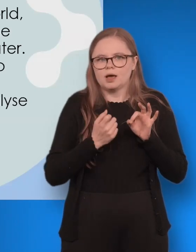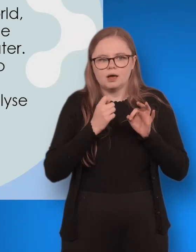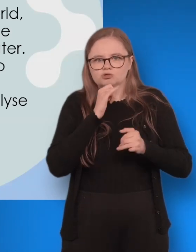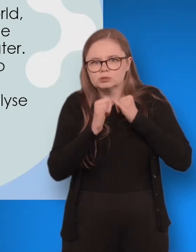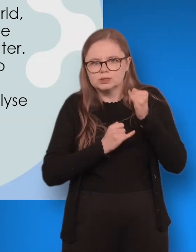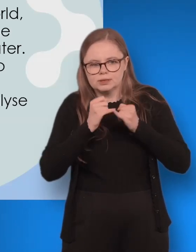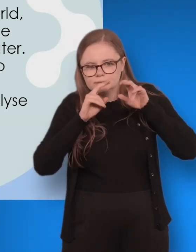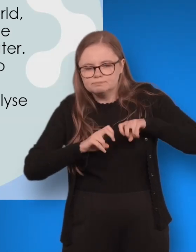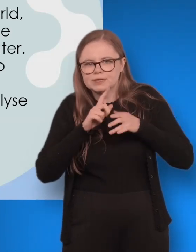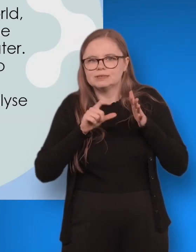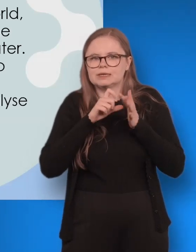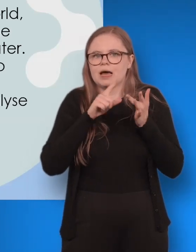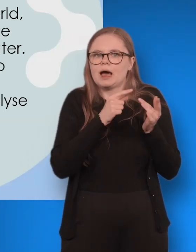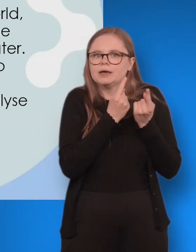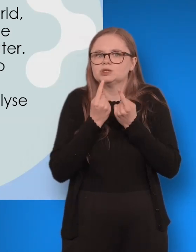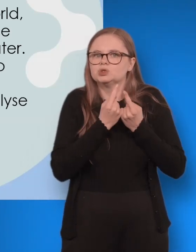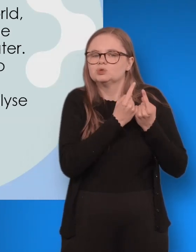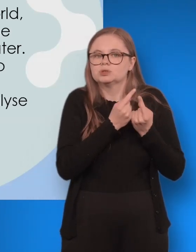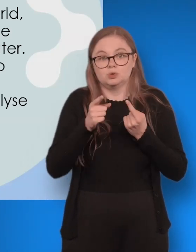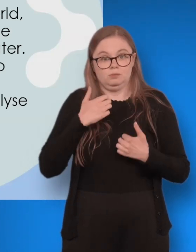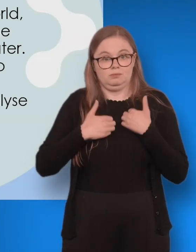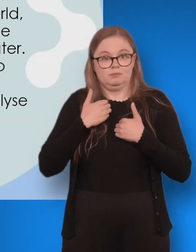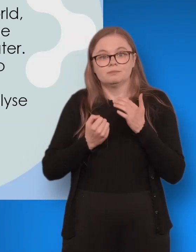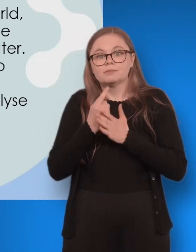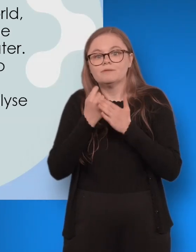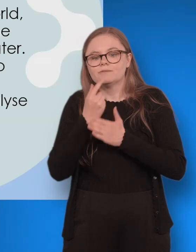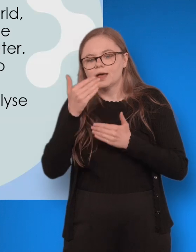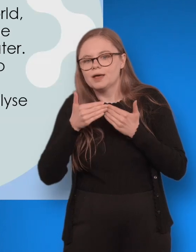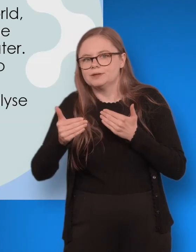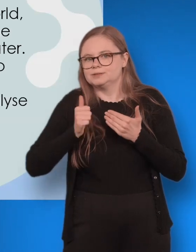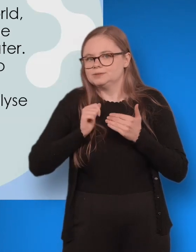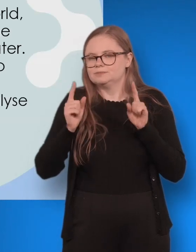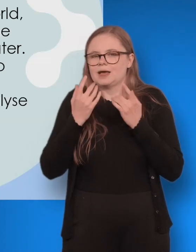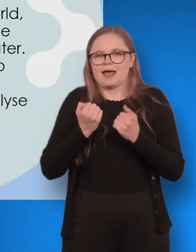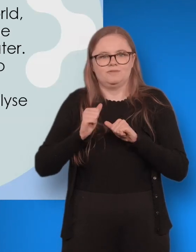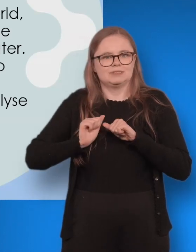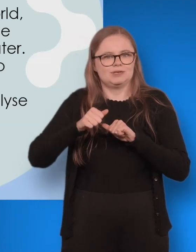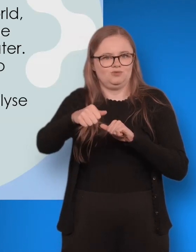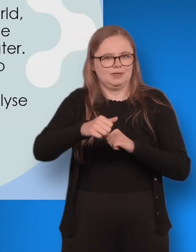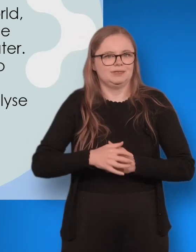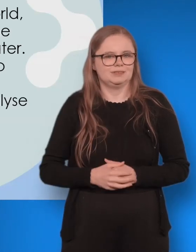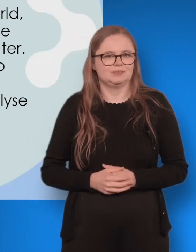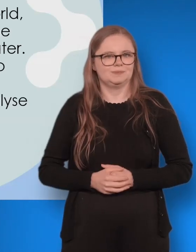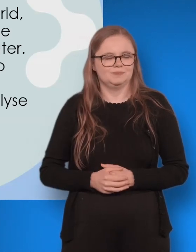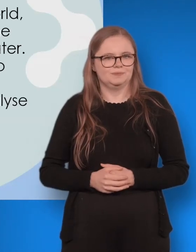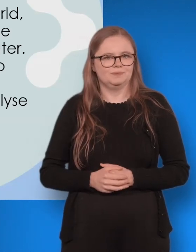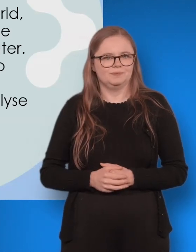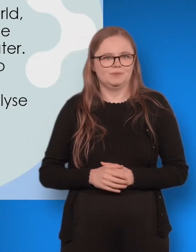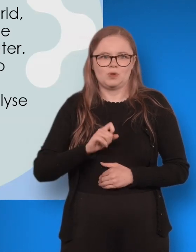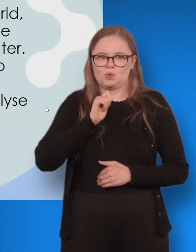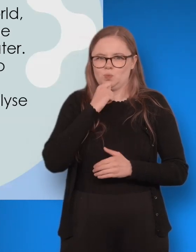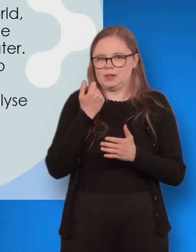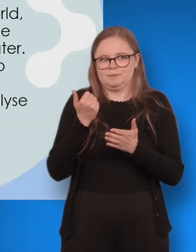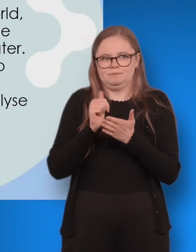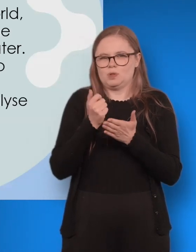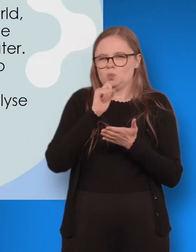issues. If you're interested in upcoming events, we've got a series of upcoming events that we'll put up a list